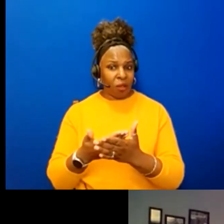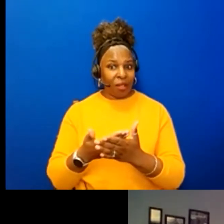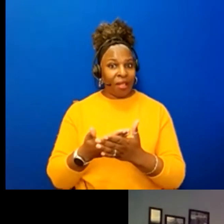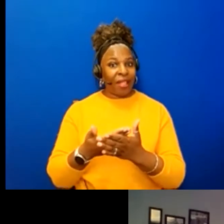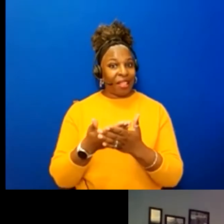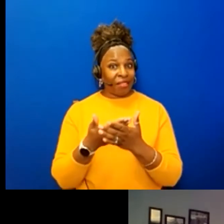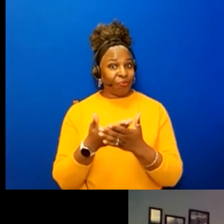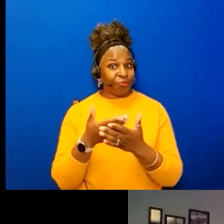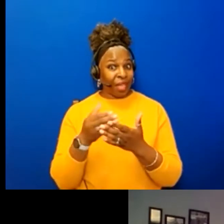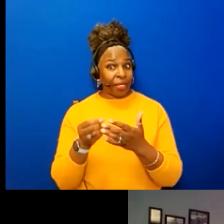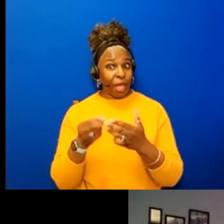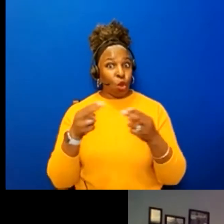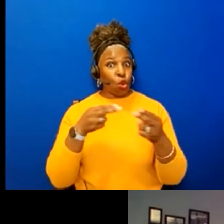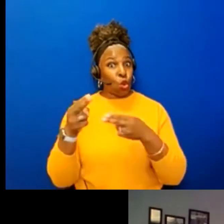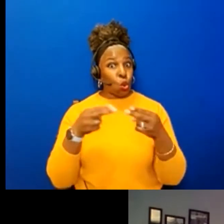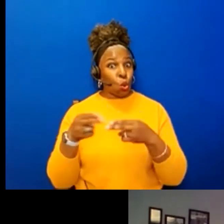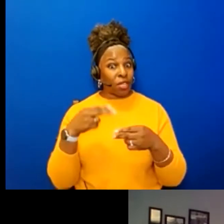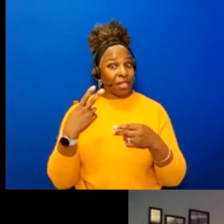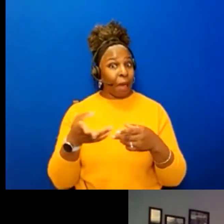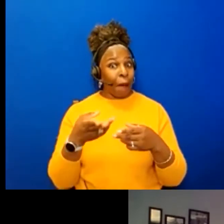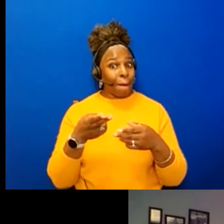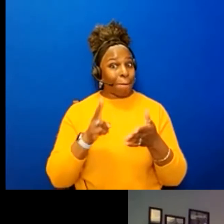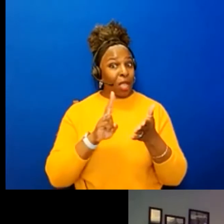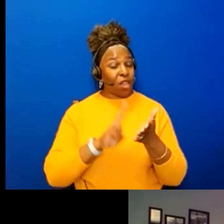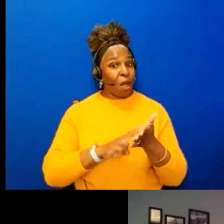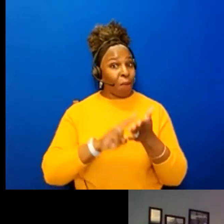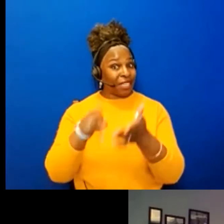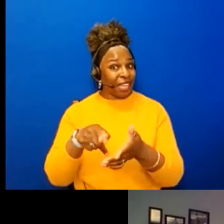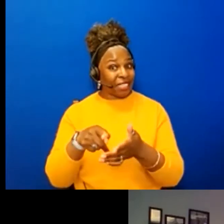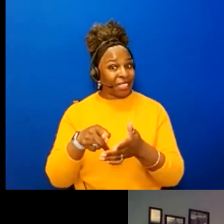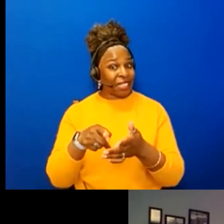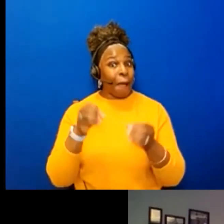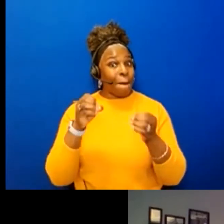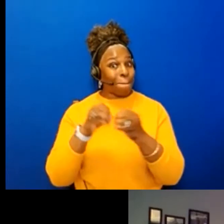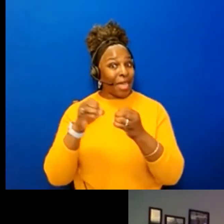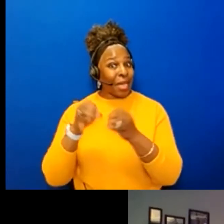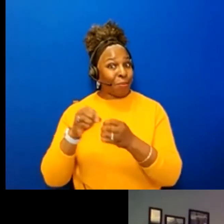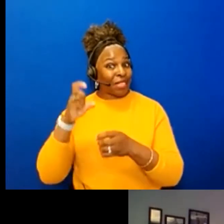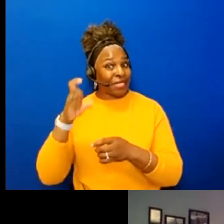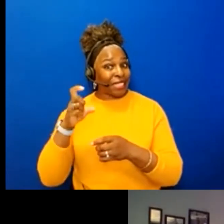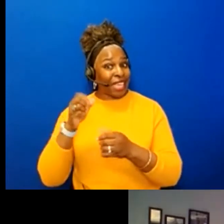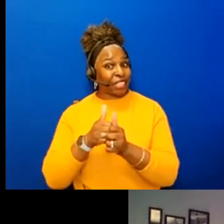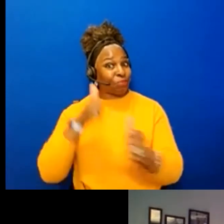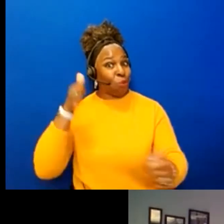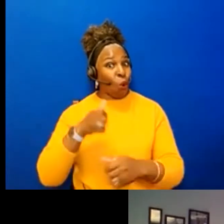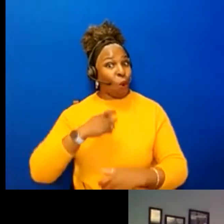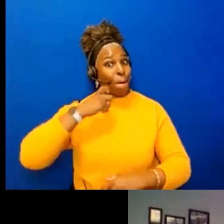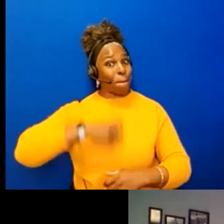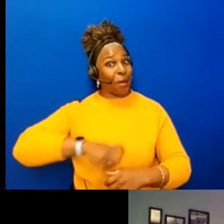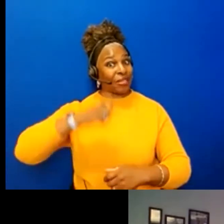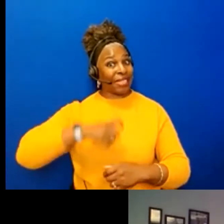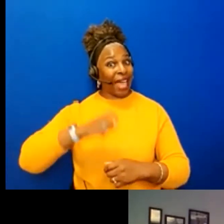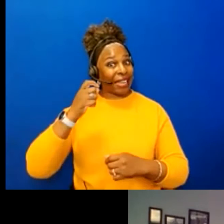press, she's just been nominated to be BBC Sports Personality of the Year. Is that right? Well, I think it's actually